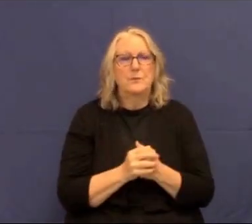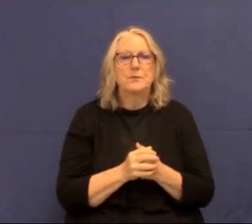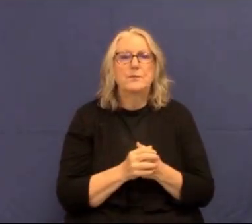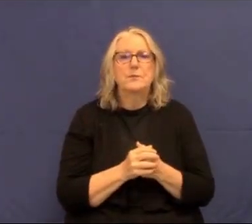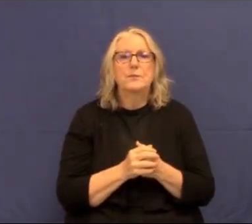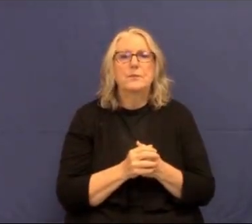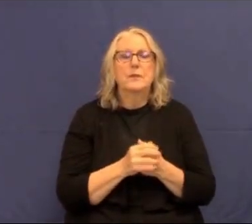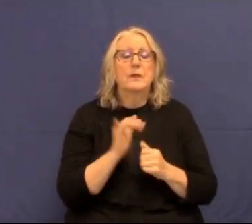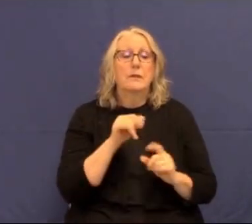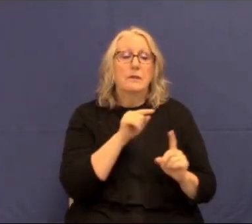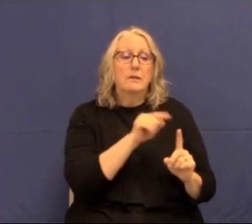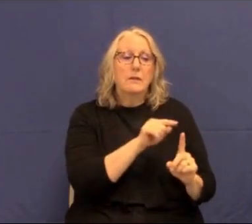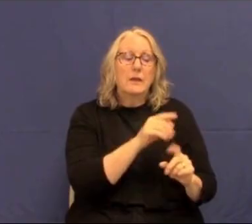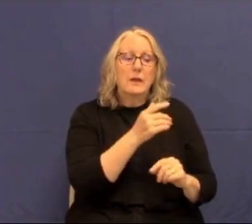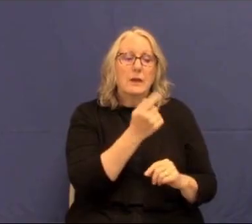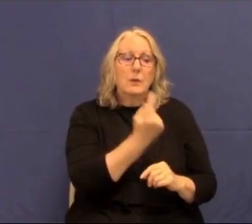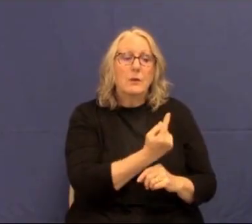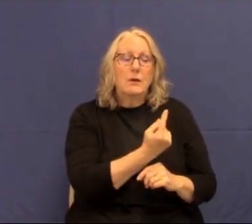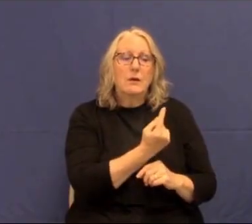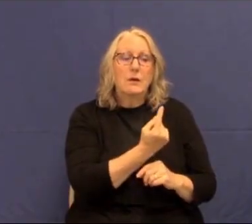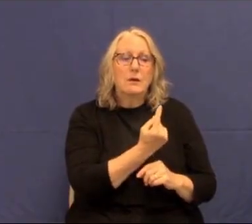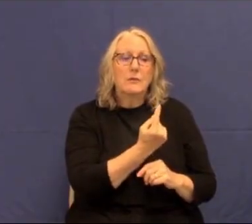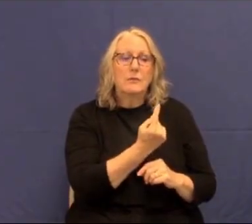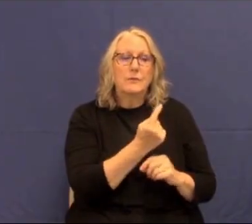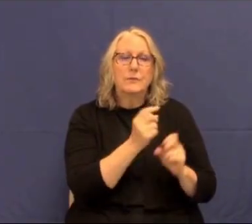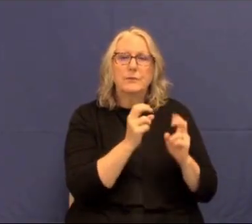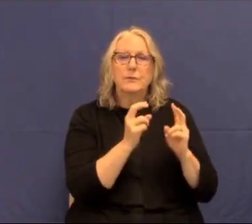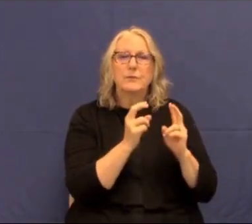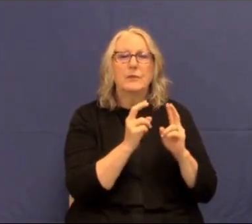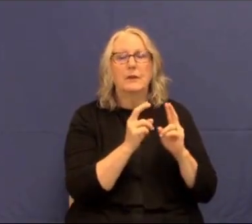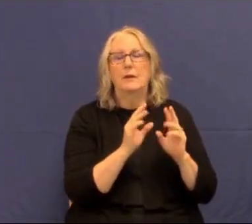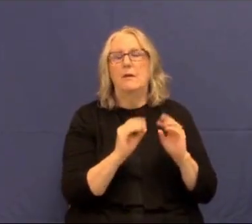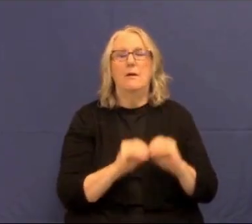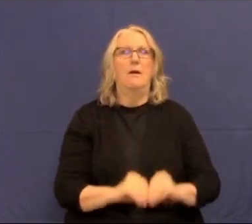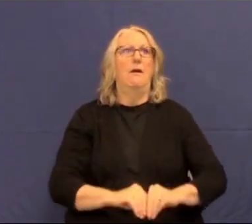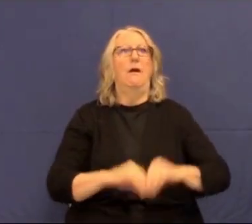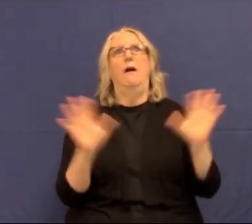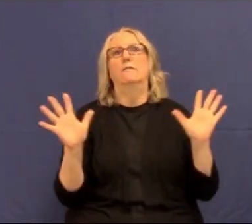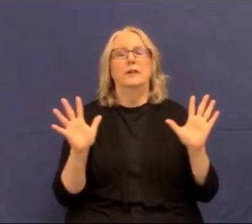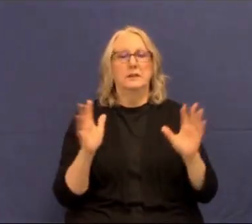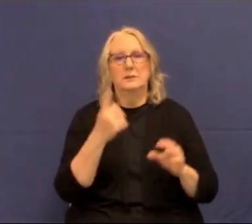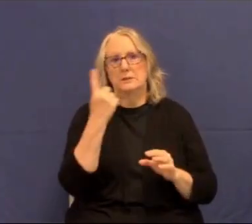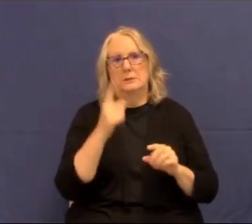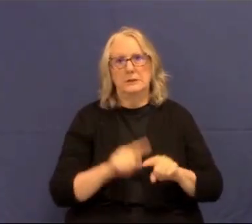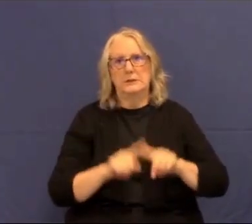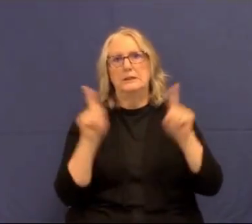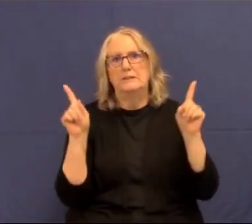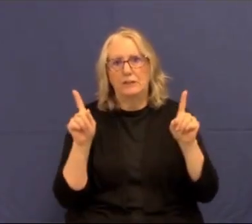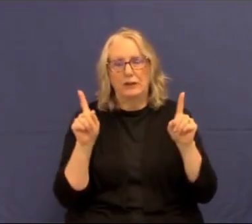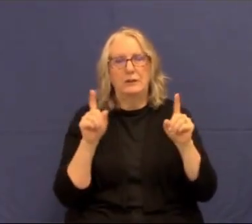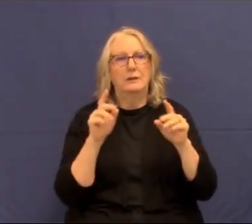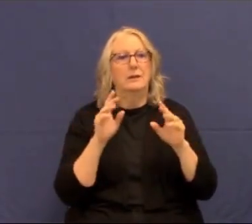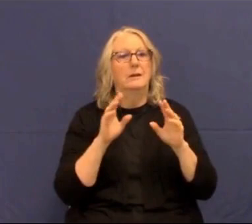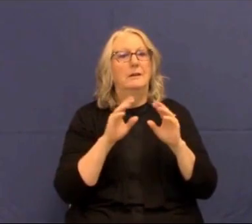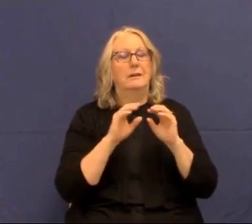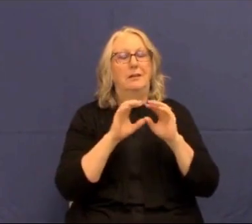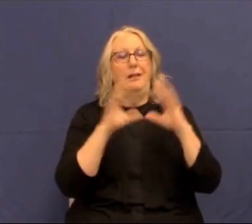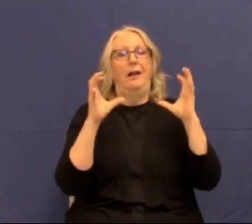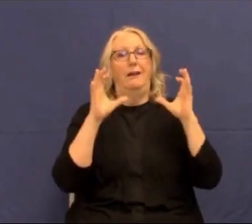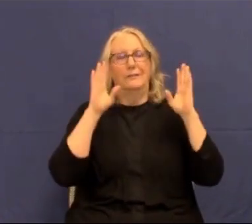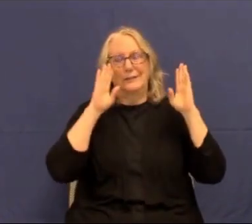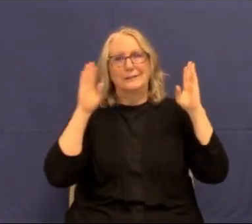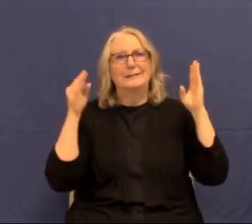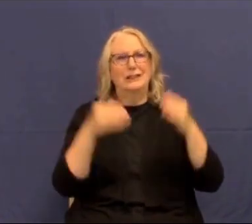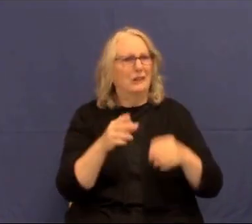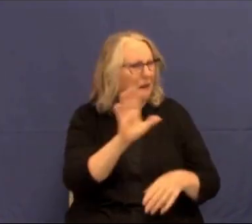and it was one that it was very obvious that I had something different, and so it drew a